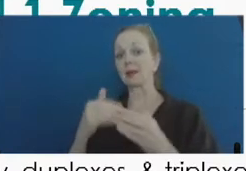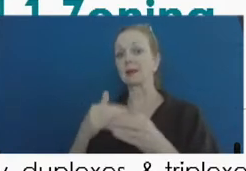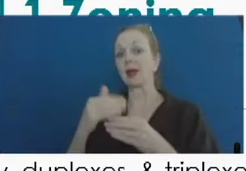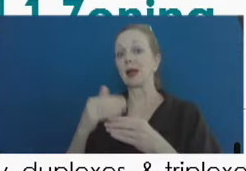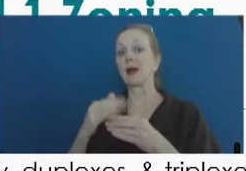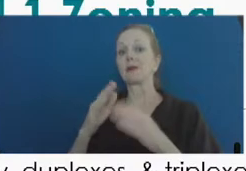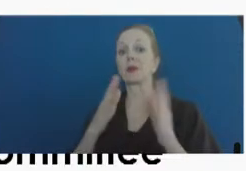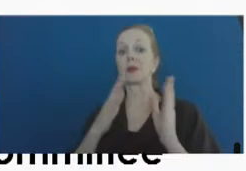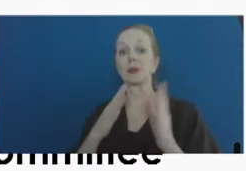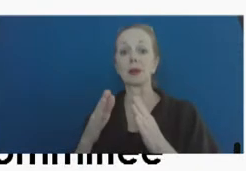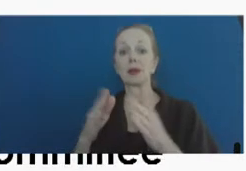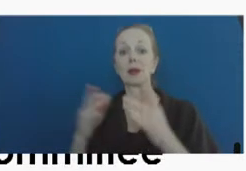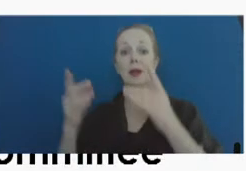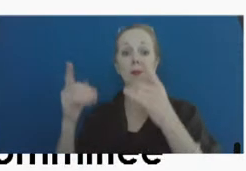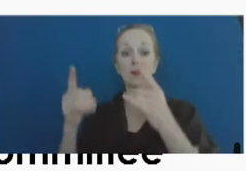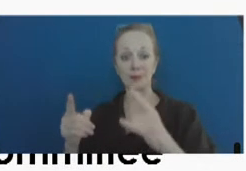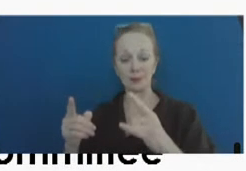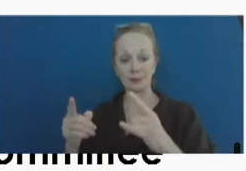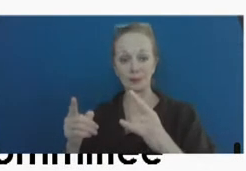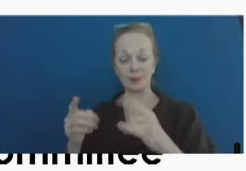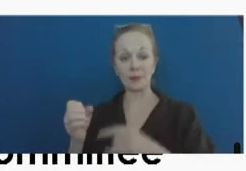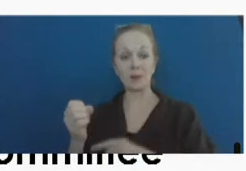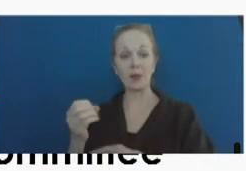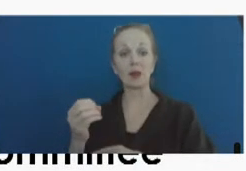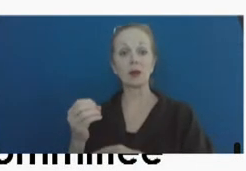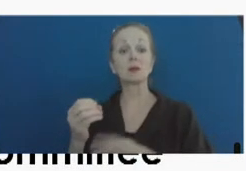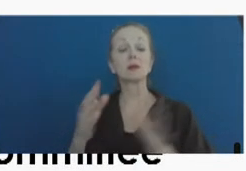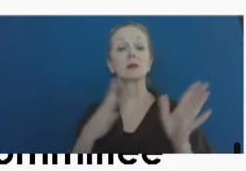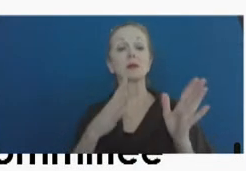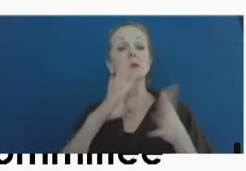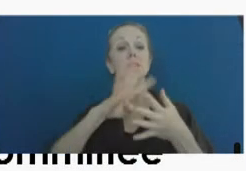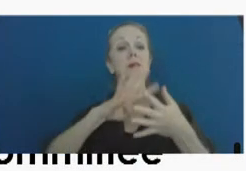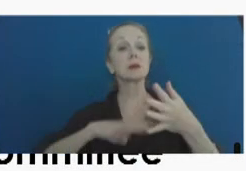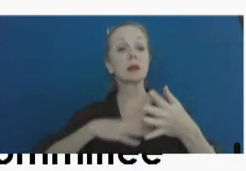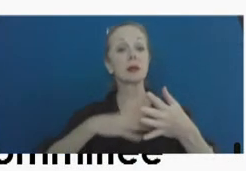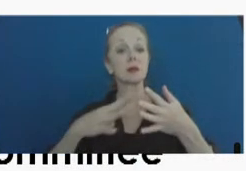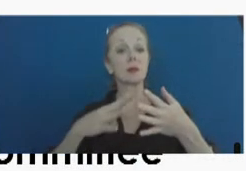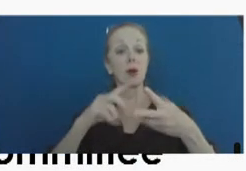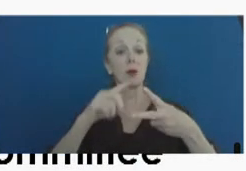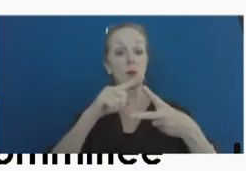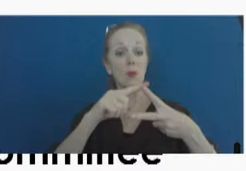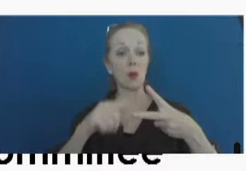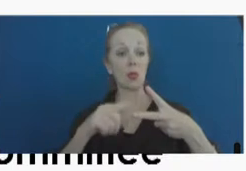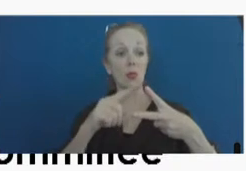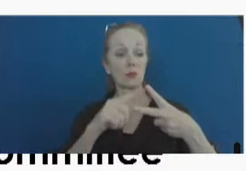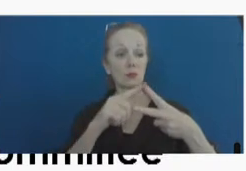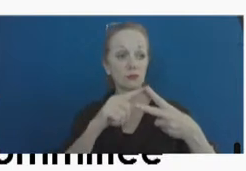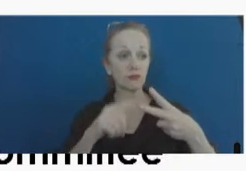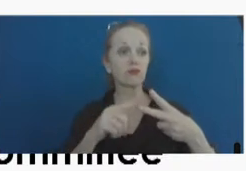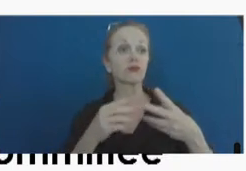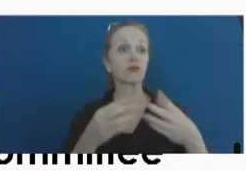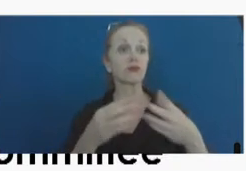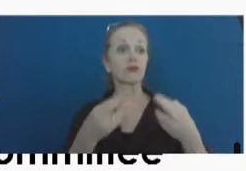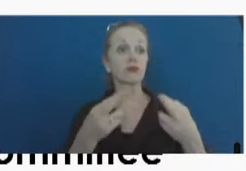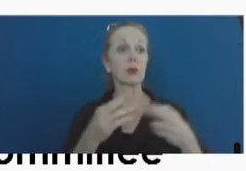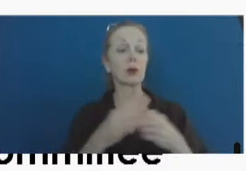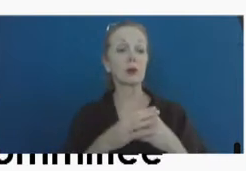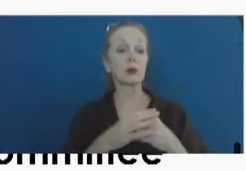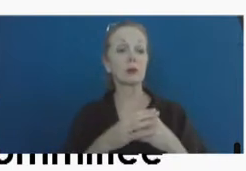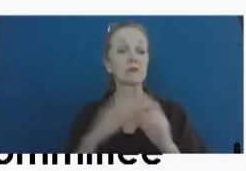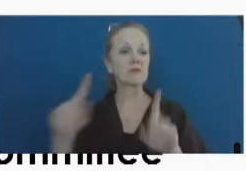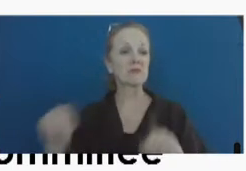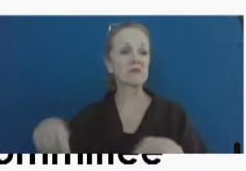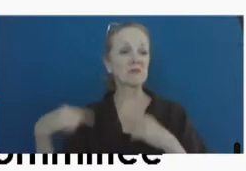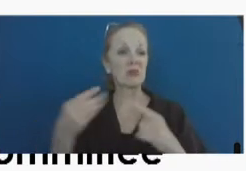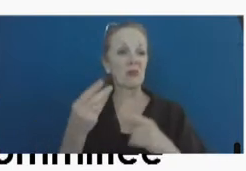occurs. So the schedule for this, for both of those recommendations, again, I've mentioned that we've spent the last few months doing a lot